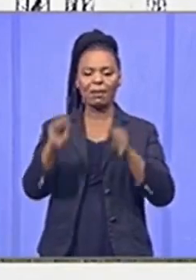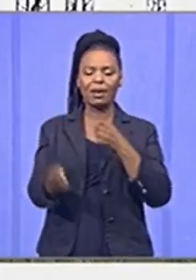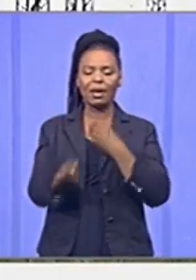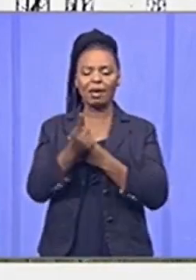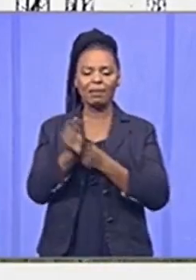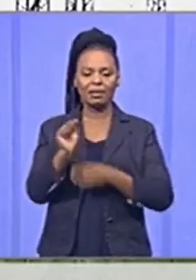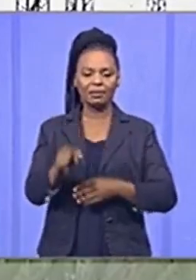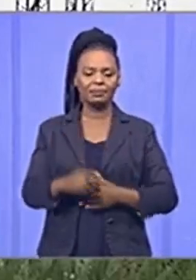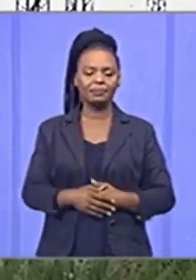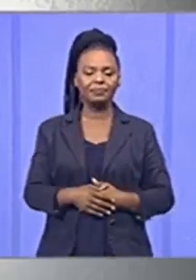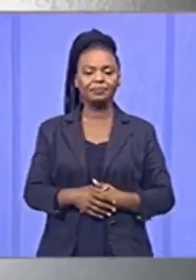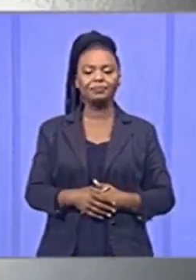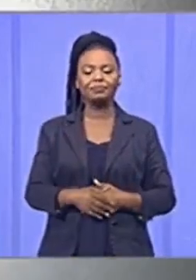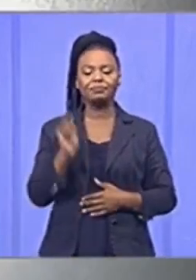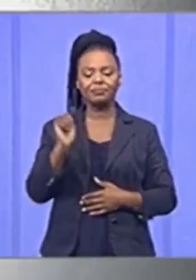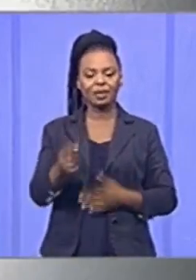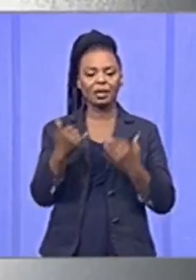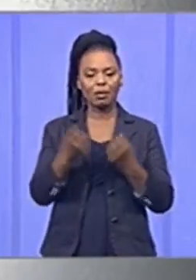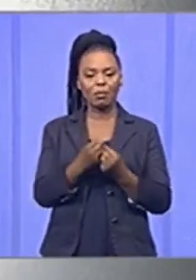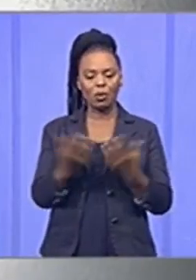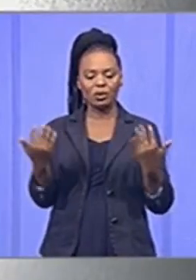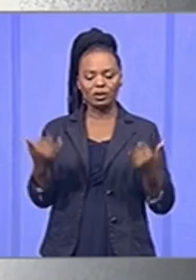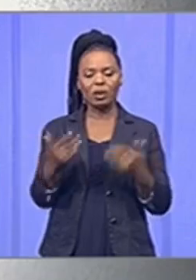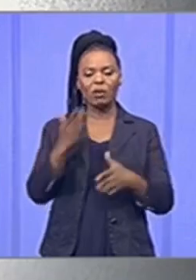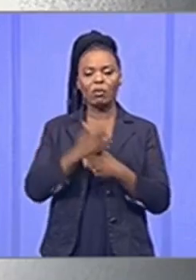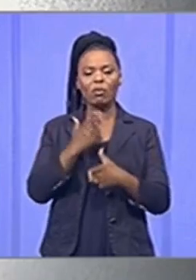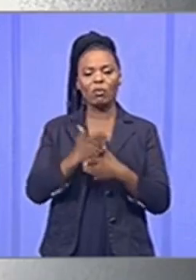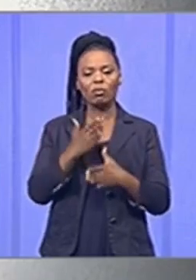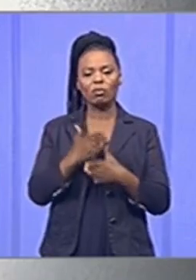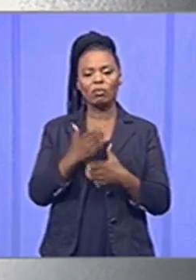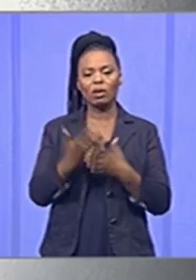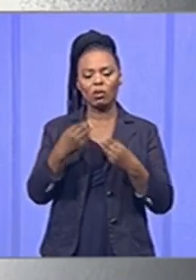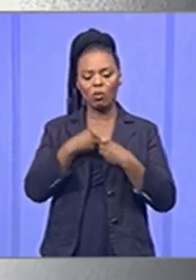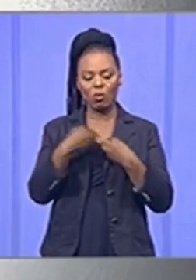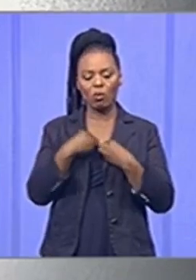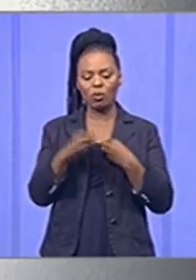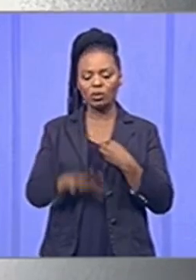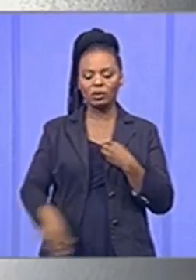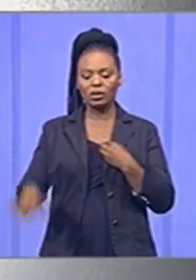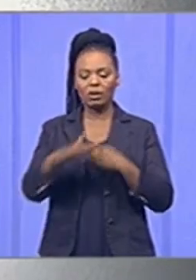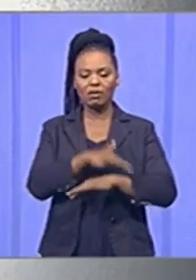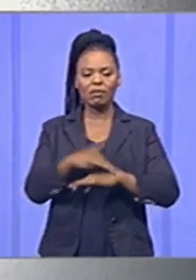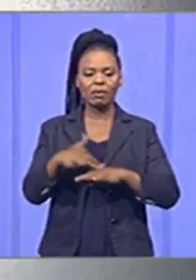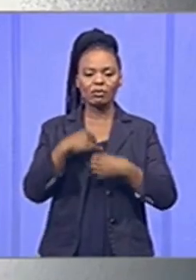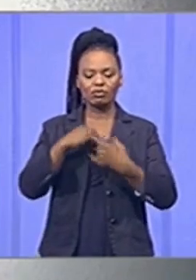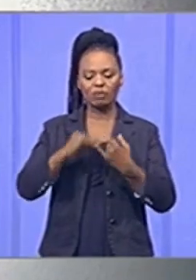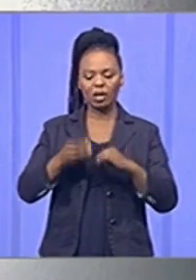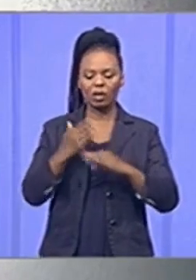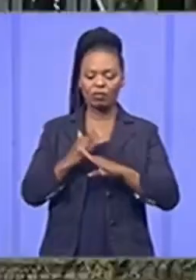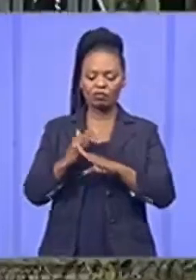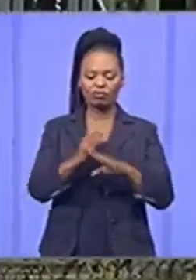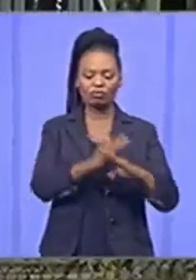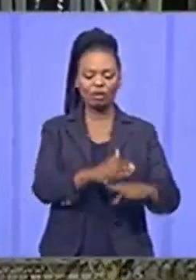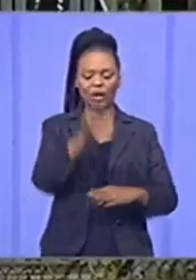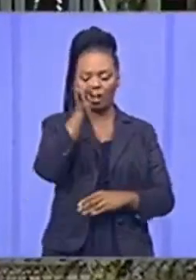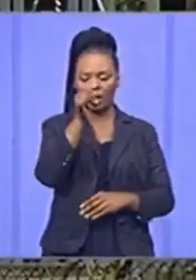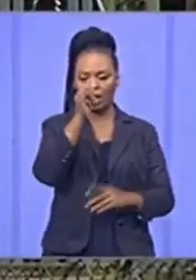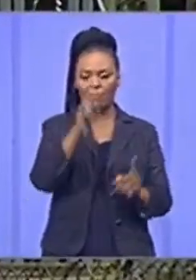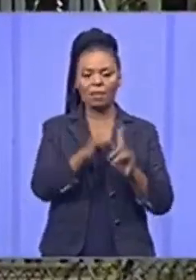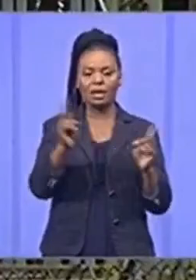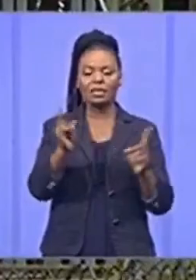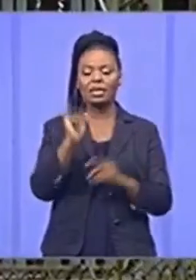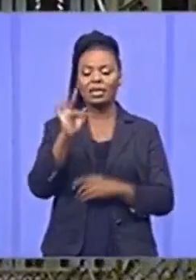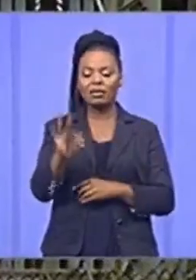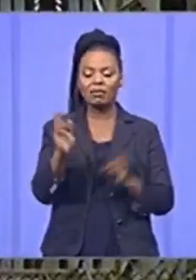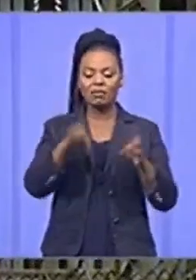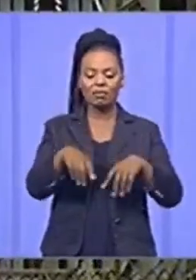ya motlakase. Borapolasi ba bang ba kentse mekgwa e fapaneng ya ho thibela ditlolo tsa molao empa ha motlakase